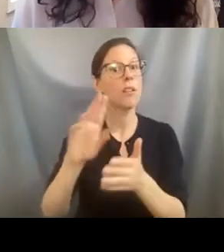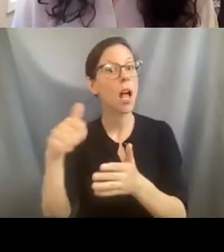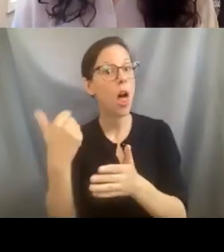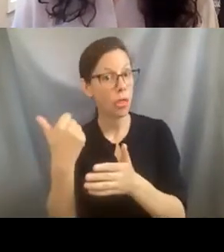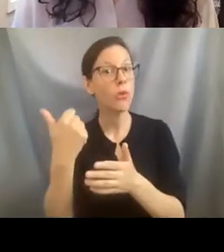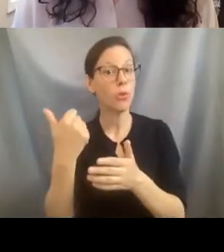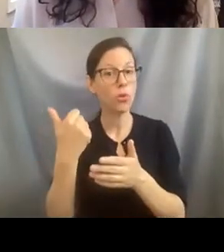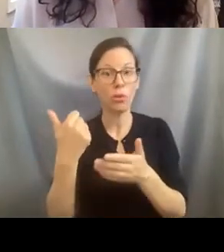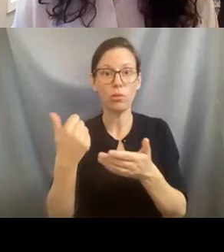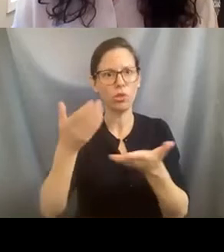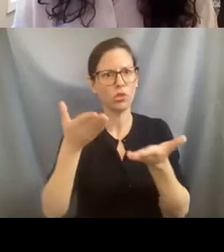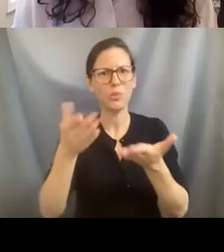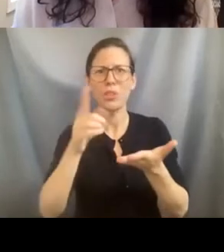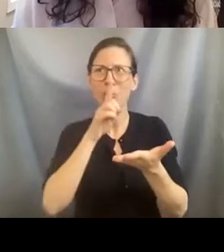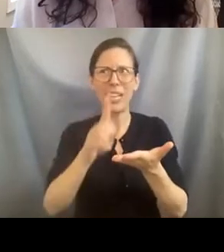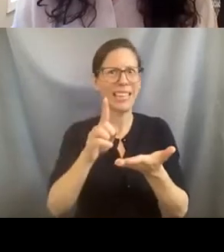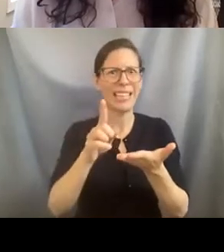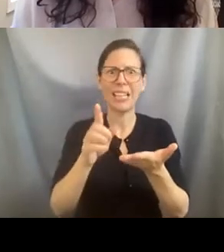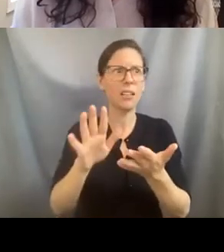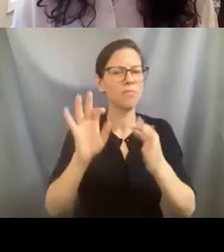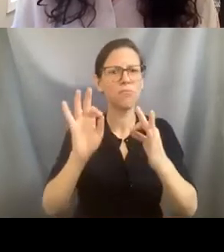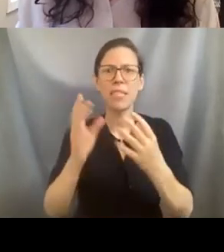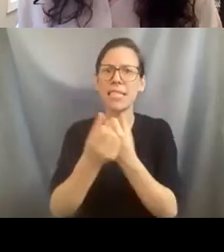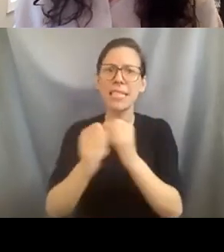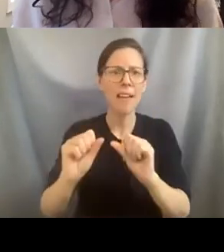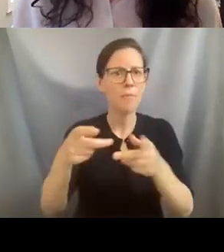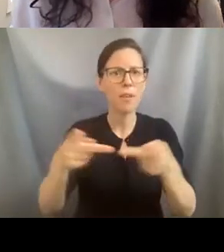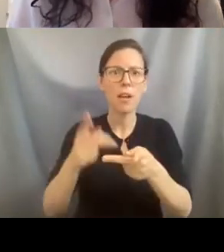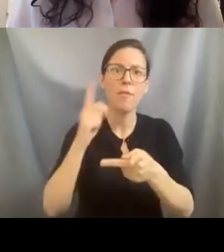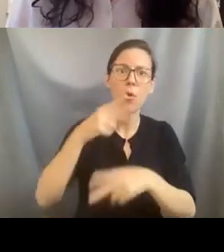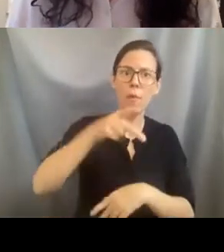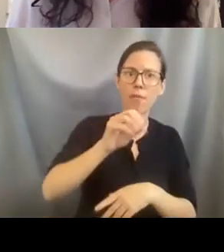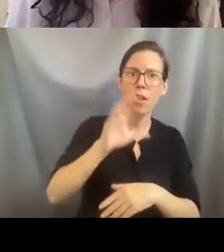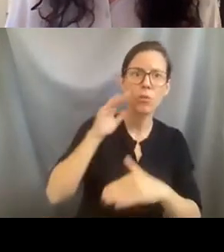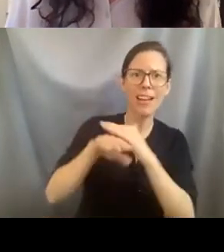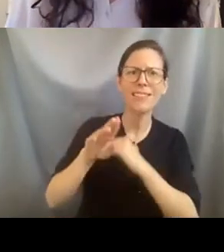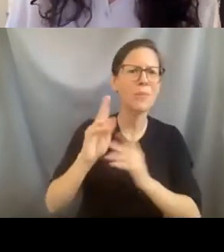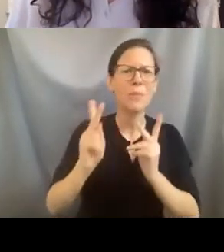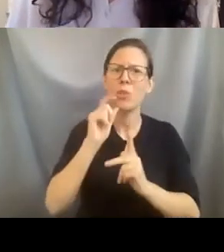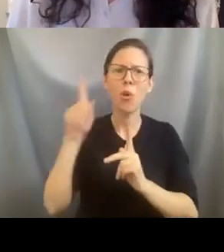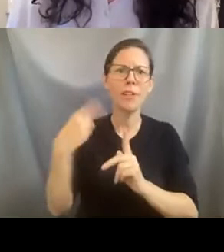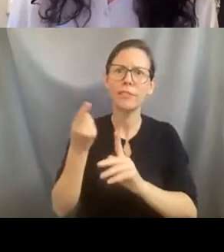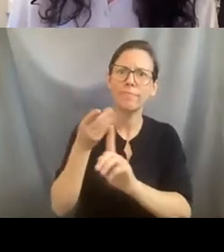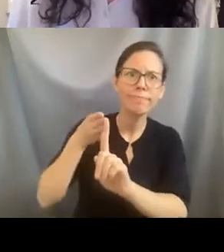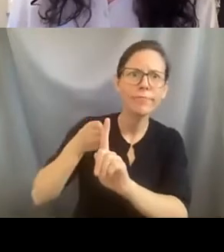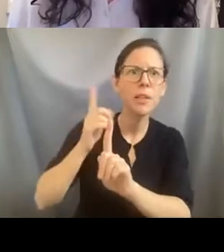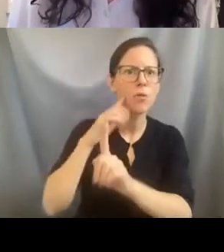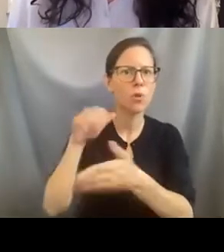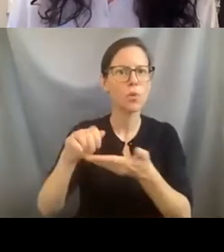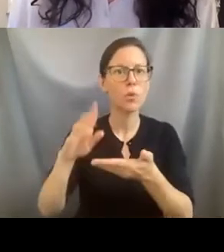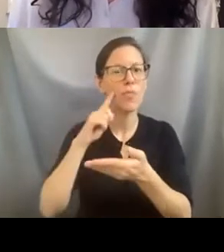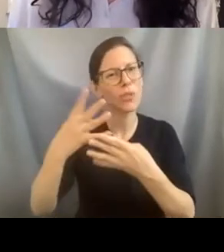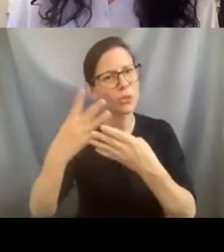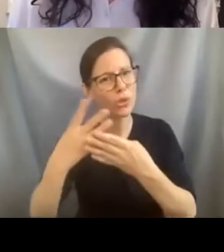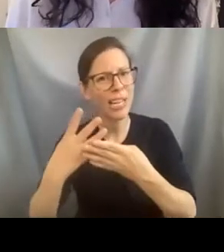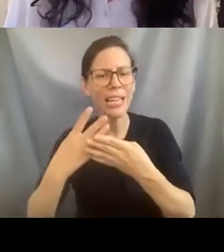a safe haven for people of color to access. We don't just go there for abortions, we go there for screenings.